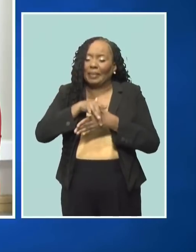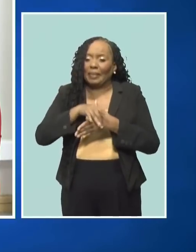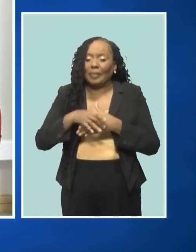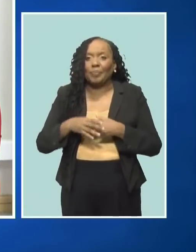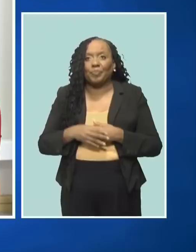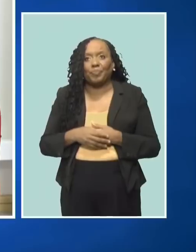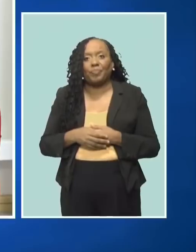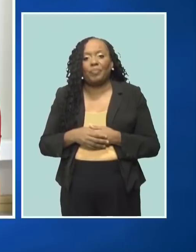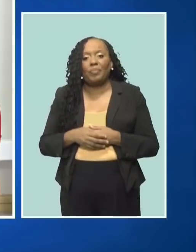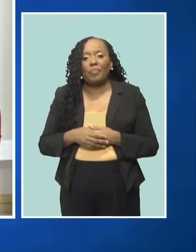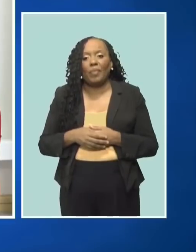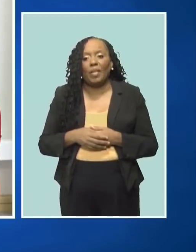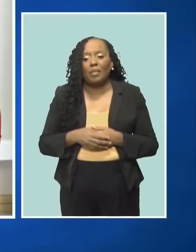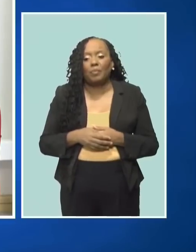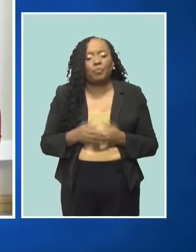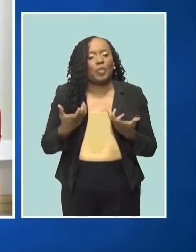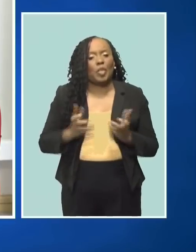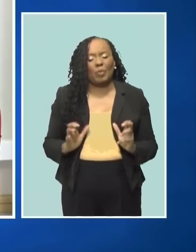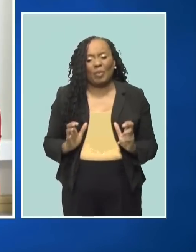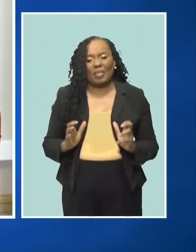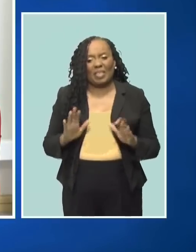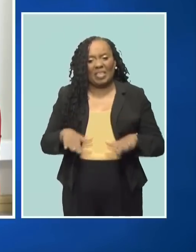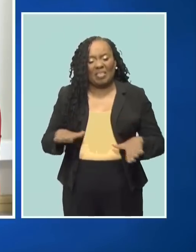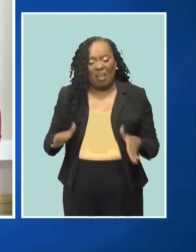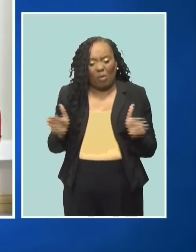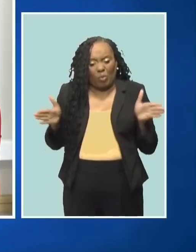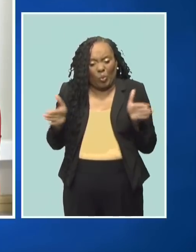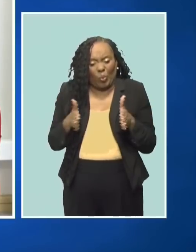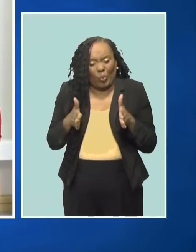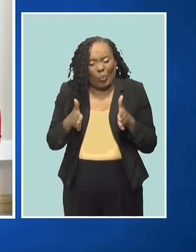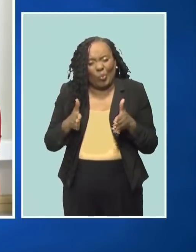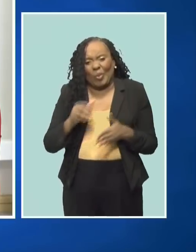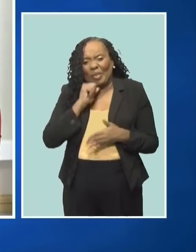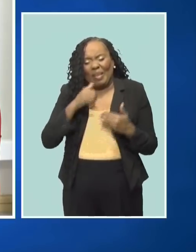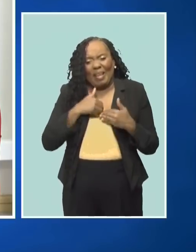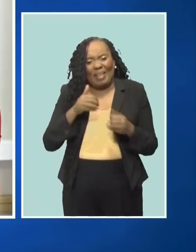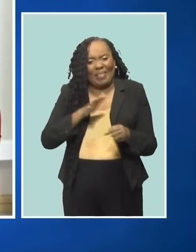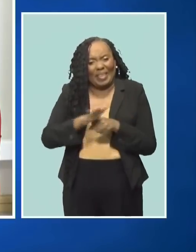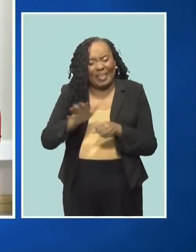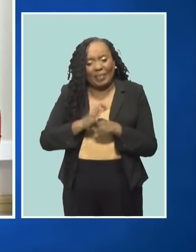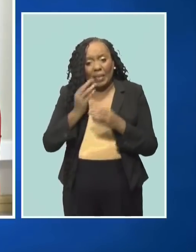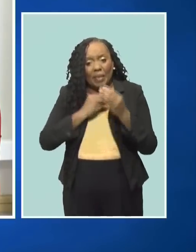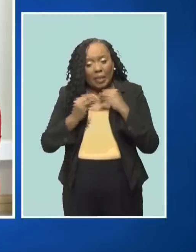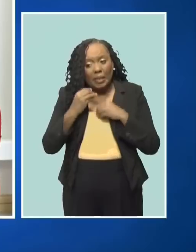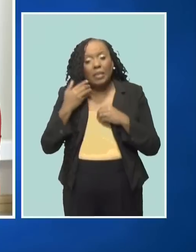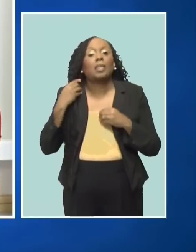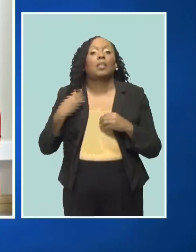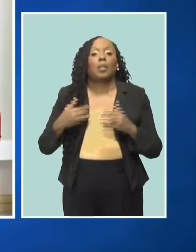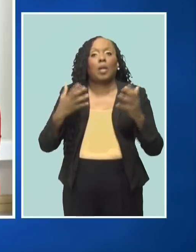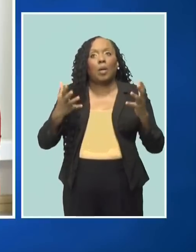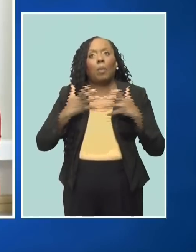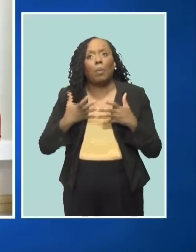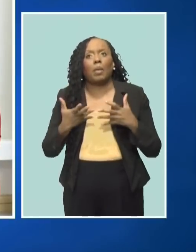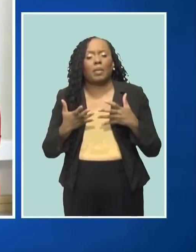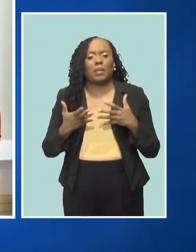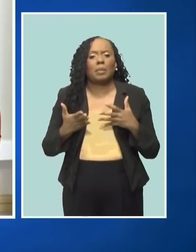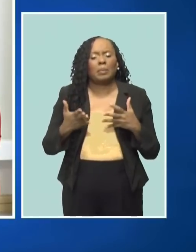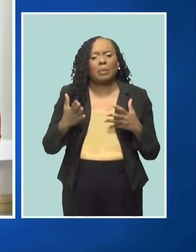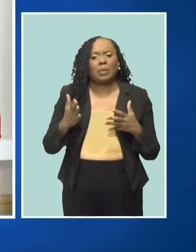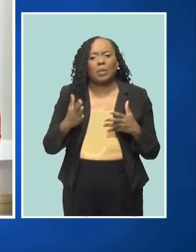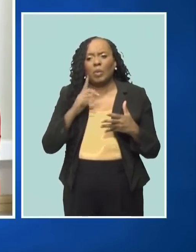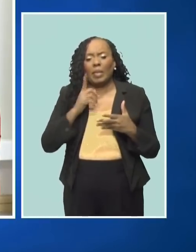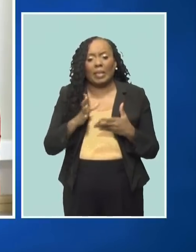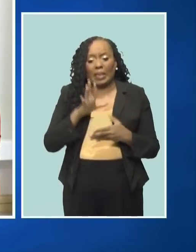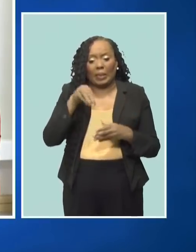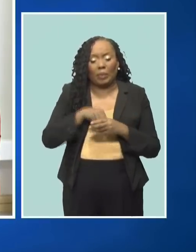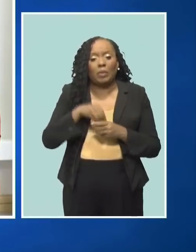we don't want our children to be malnourished because of any shortages or because of a lack of funds. So we want you to be able to, get them familiar with